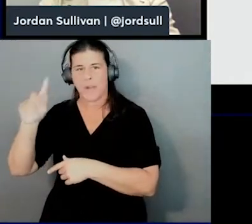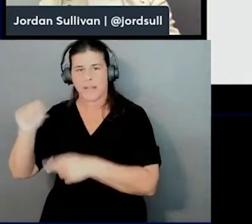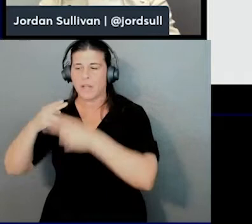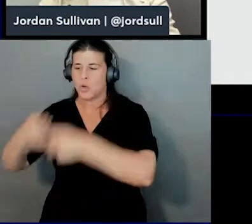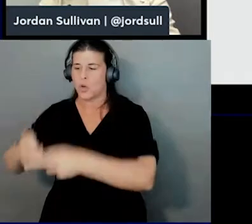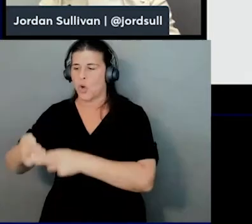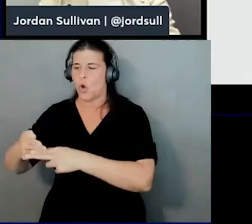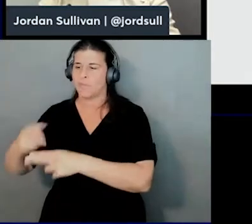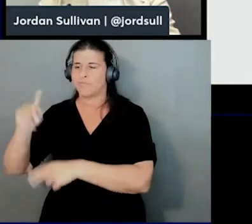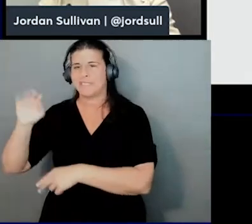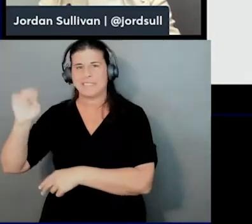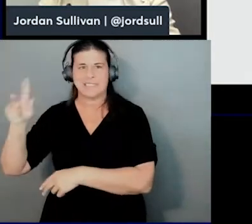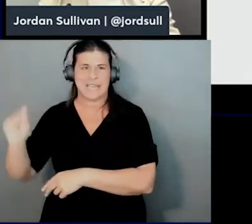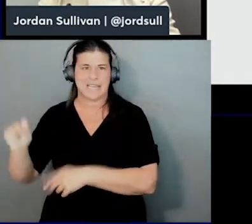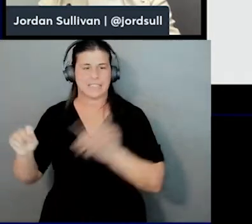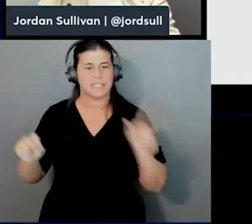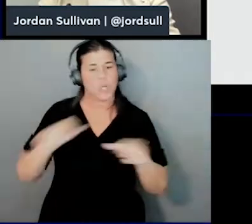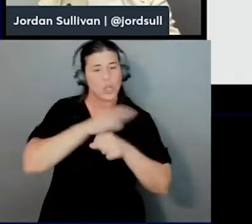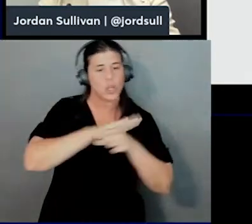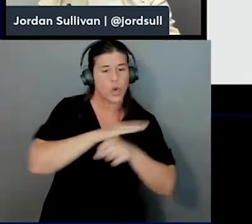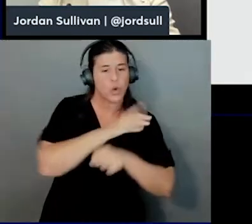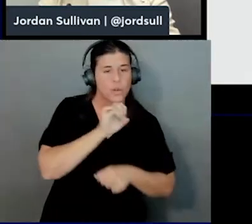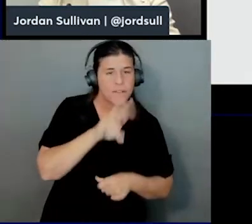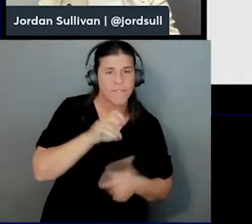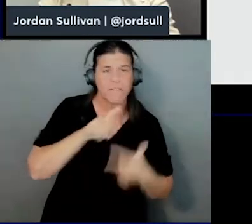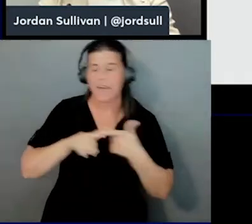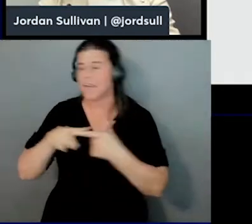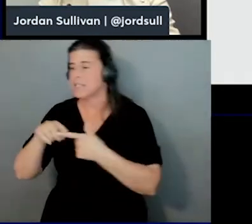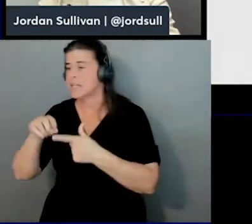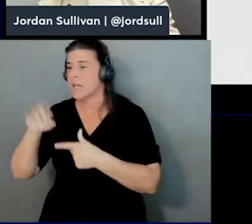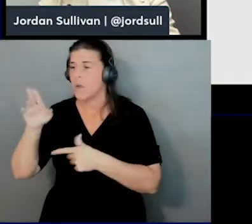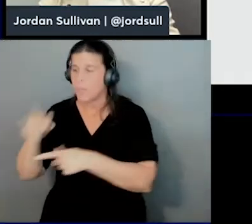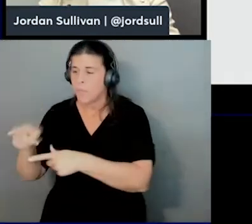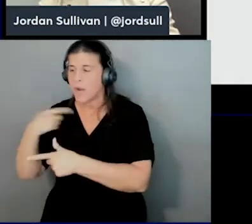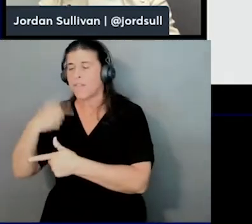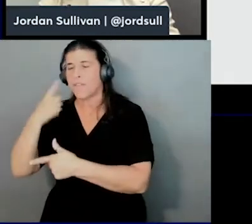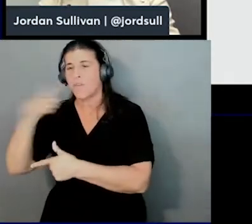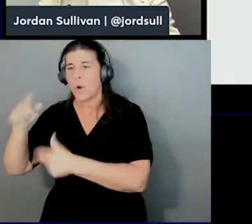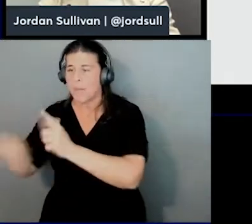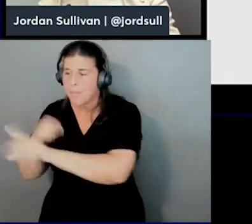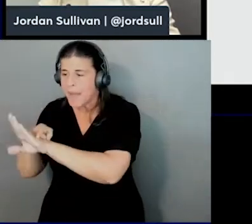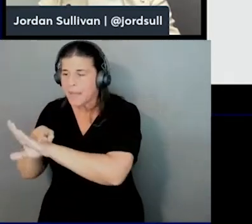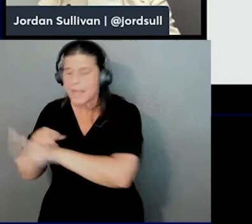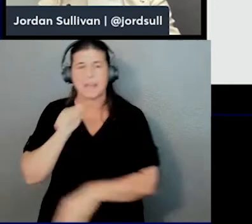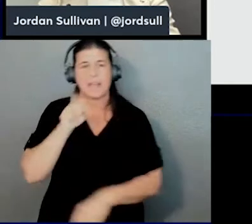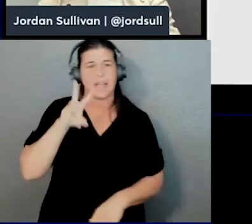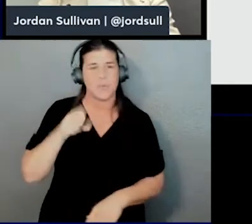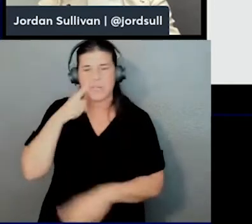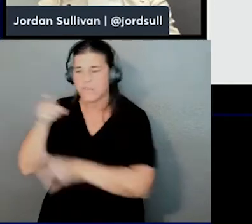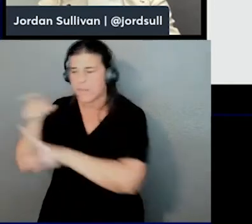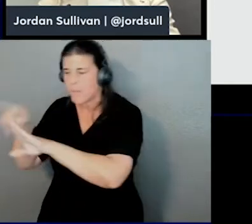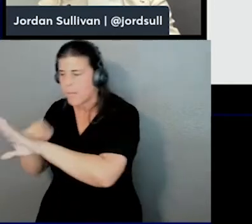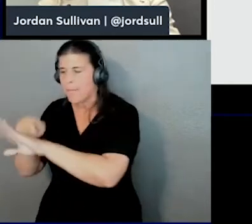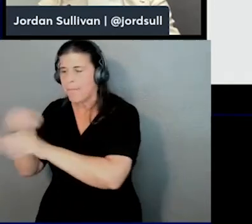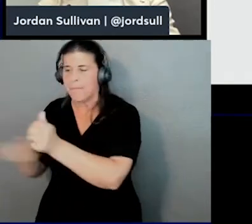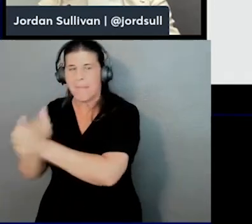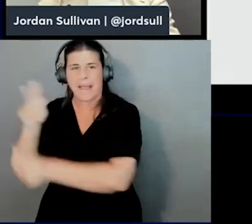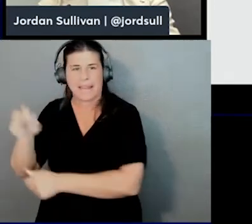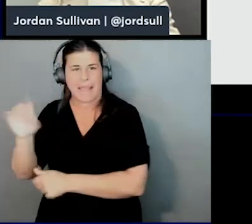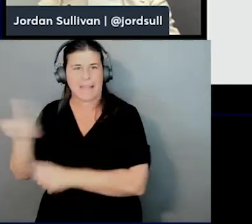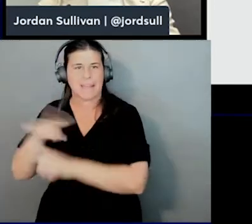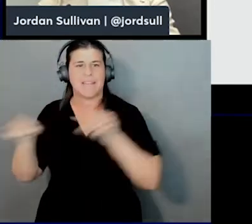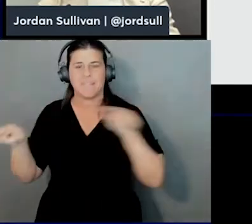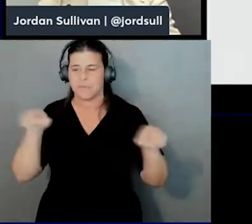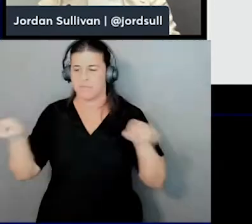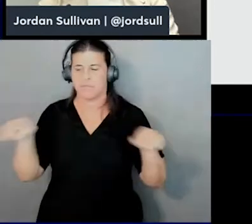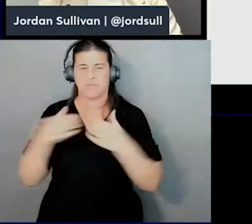in Braket SDK, we have Braket local backend, AWS device, we call it AWS Braket backend. And that's pretty much it. That's just